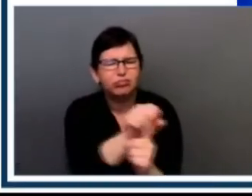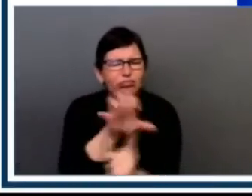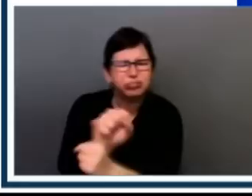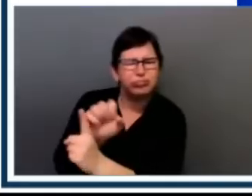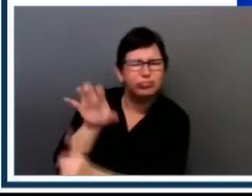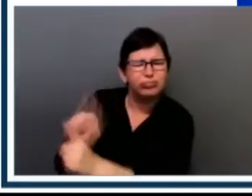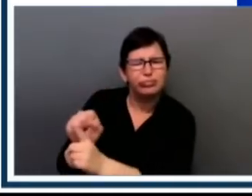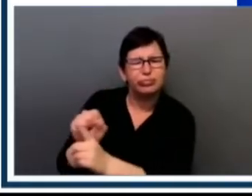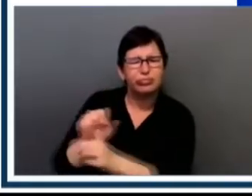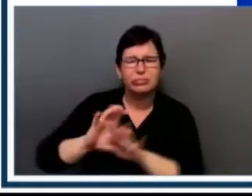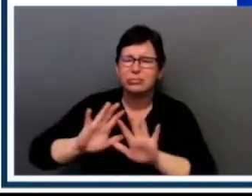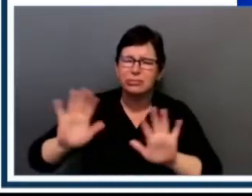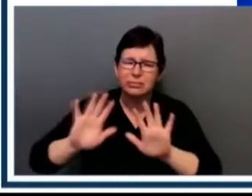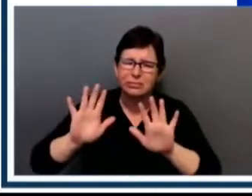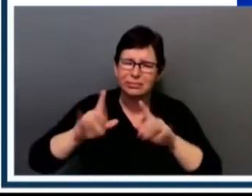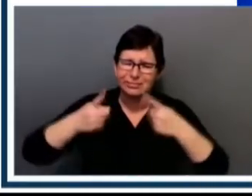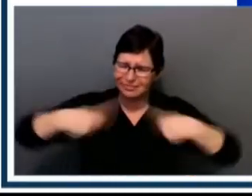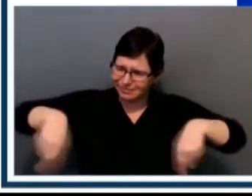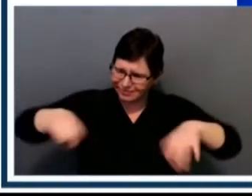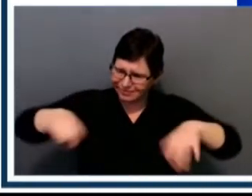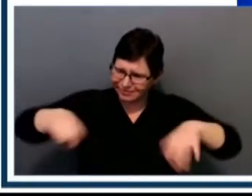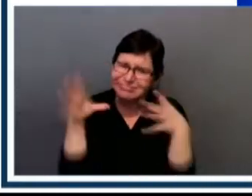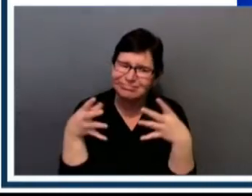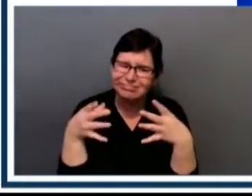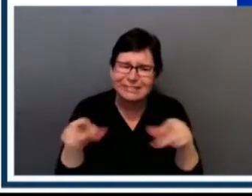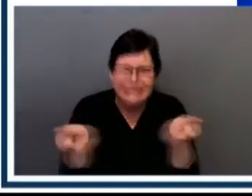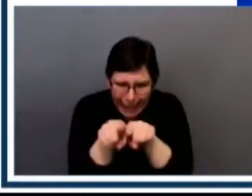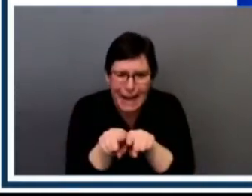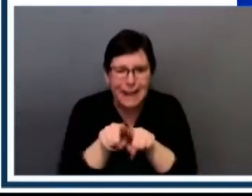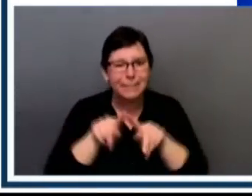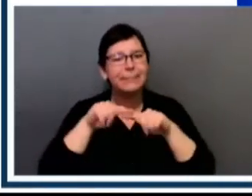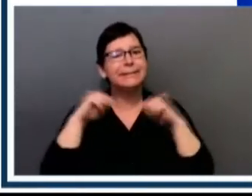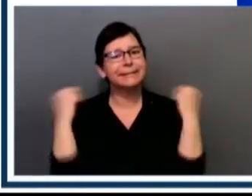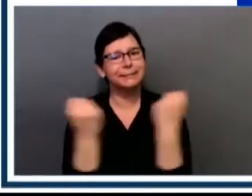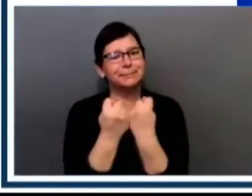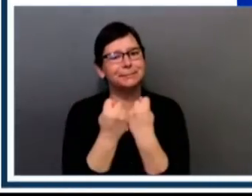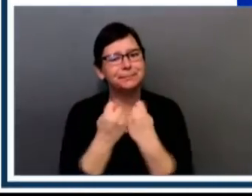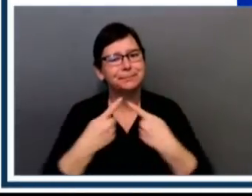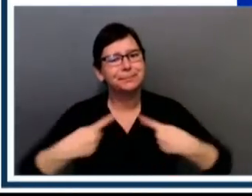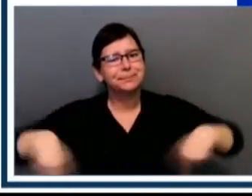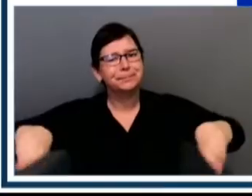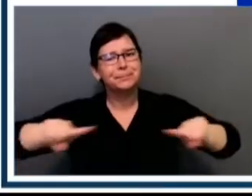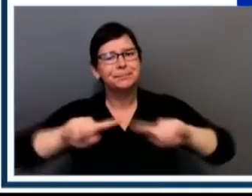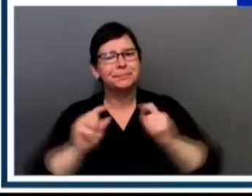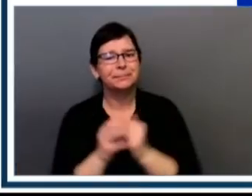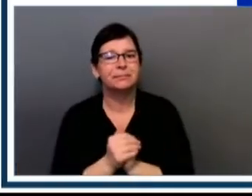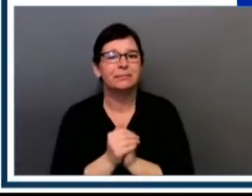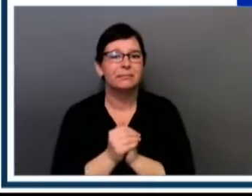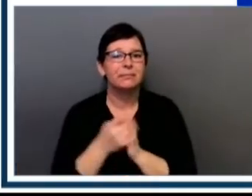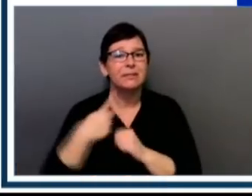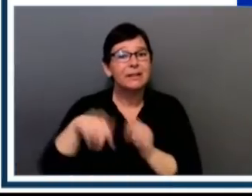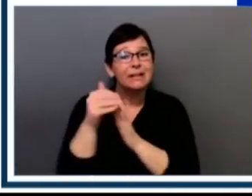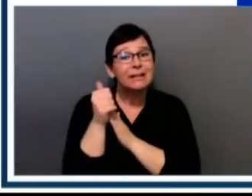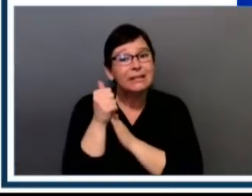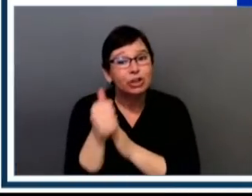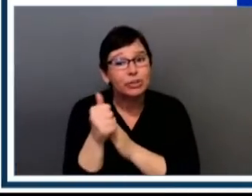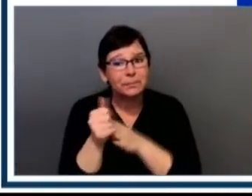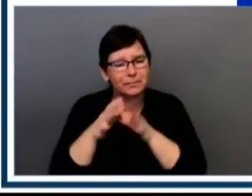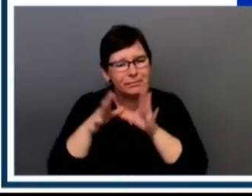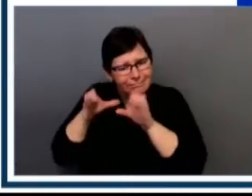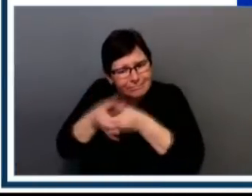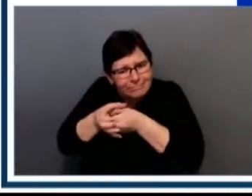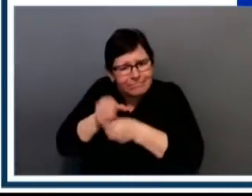team works very closely and follows the advice of public health. And as I've said, that advice is